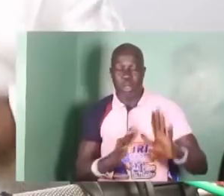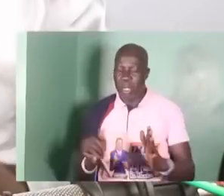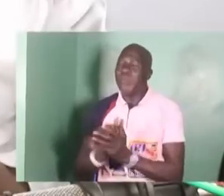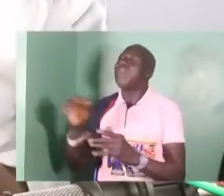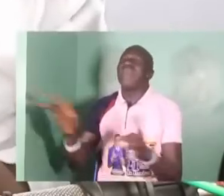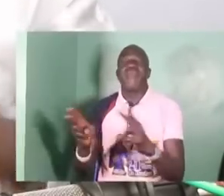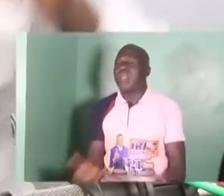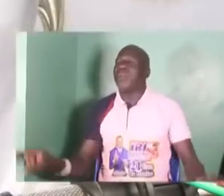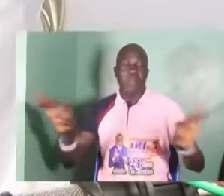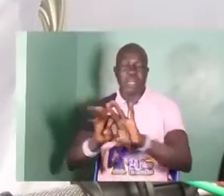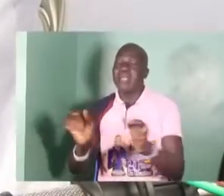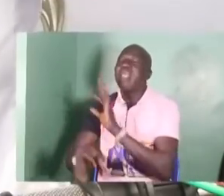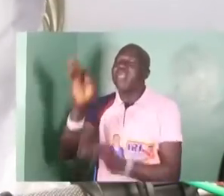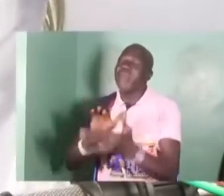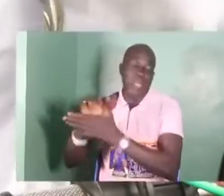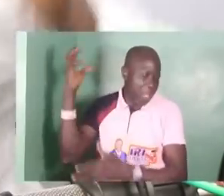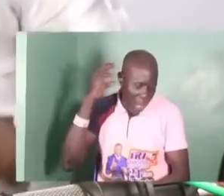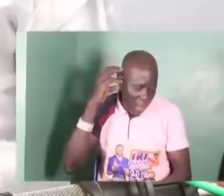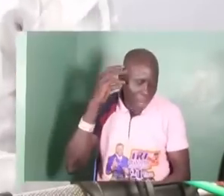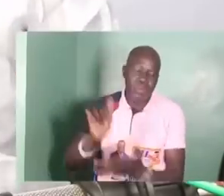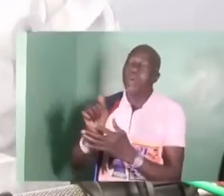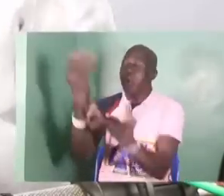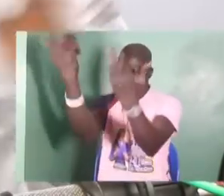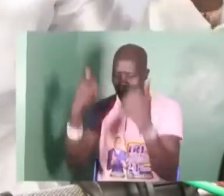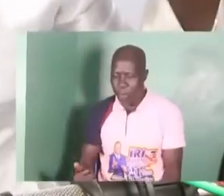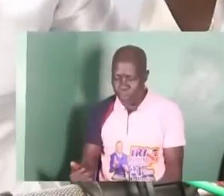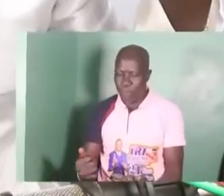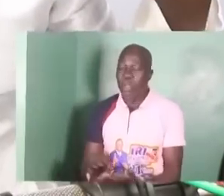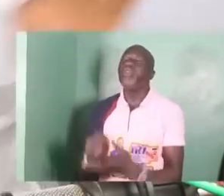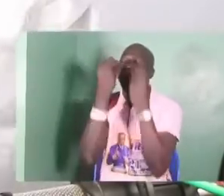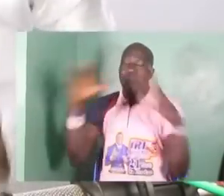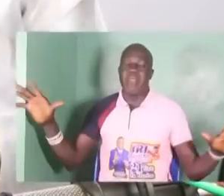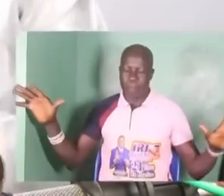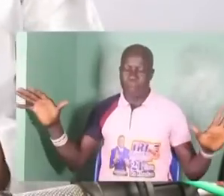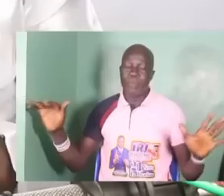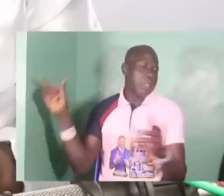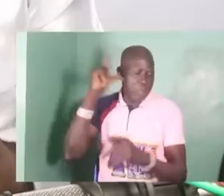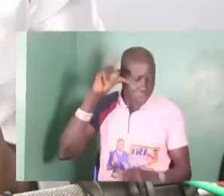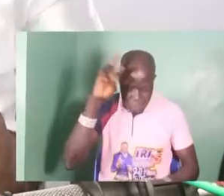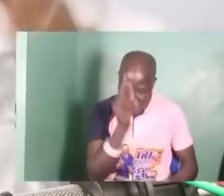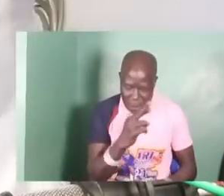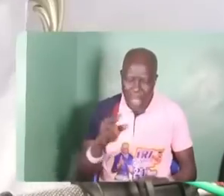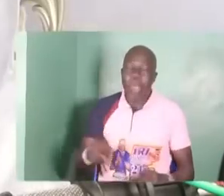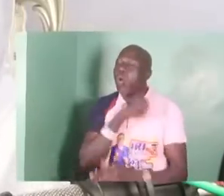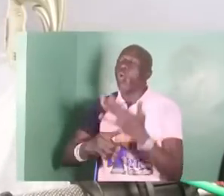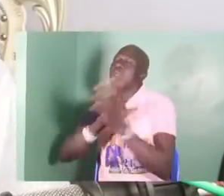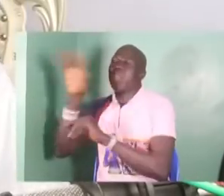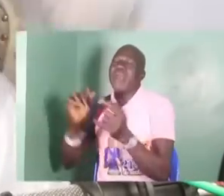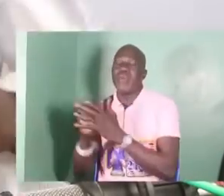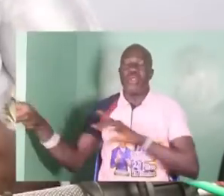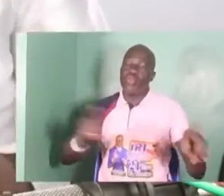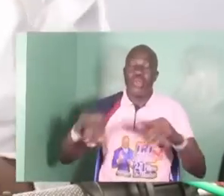This is sir. Afi koro e gbo. Your case must just be set. Imole re. Your life. E ja jo mu loni. Let's get it today. So pe imole mi ma tan